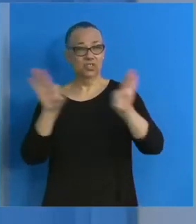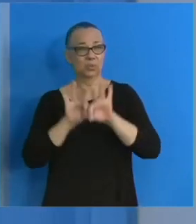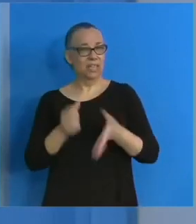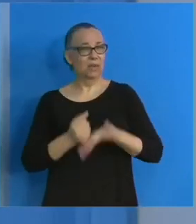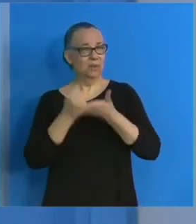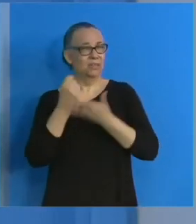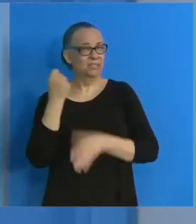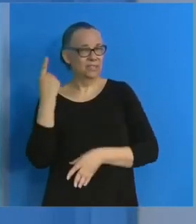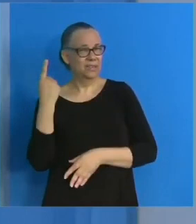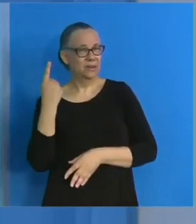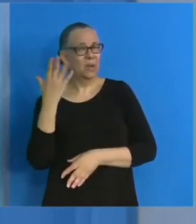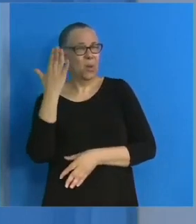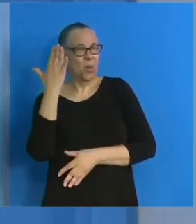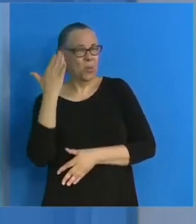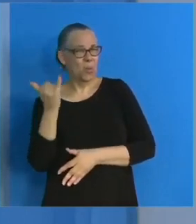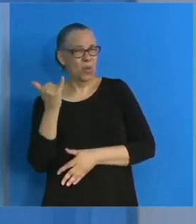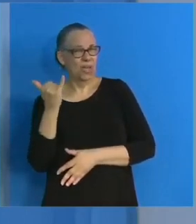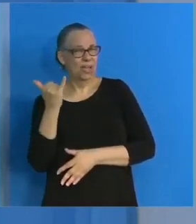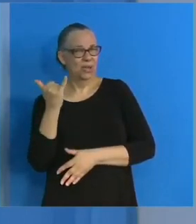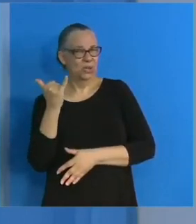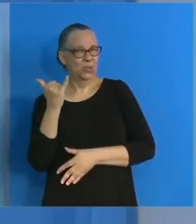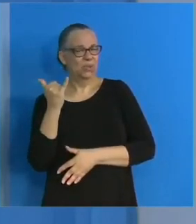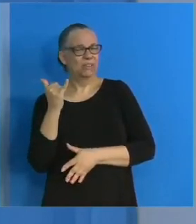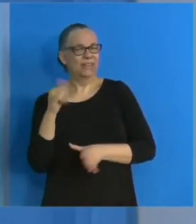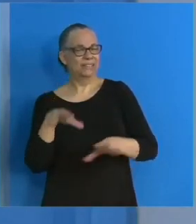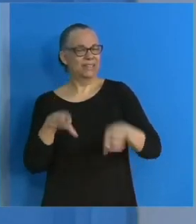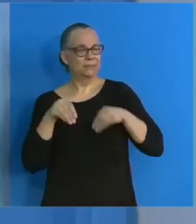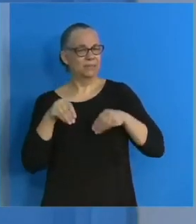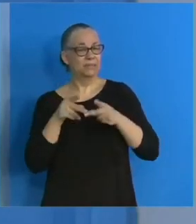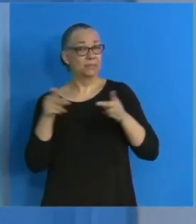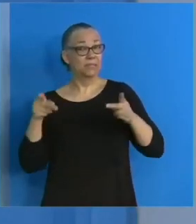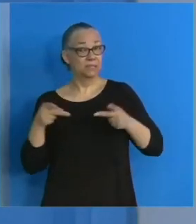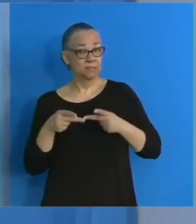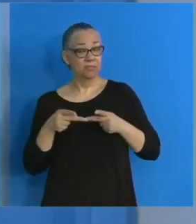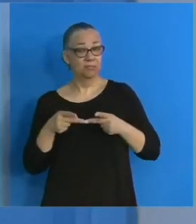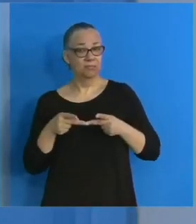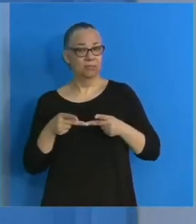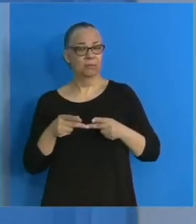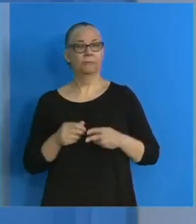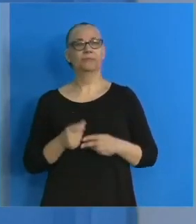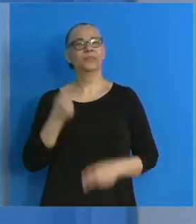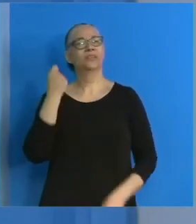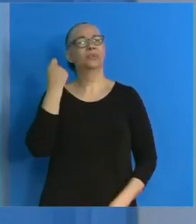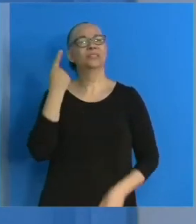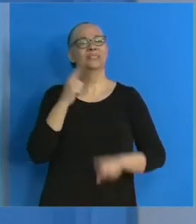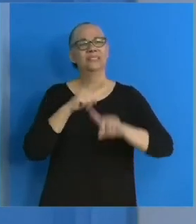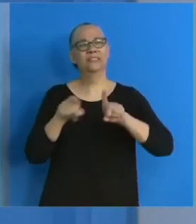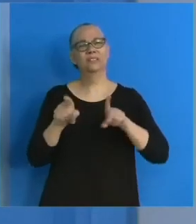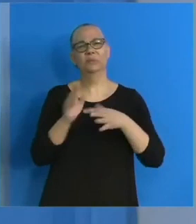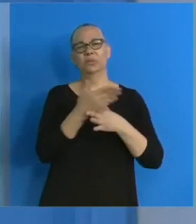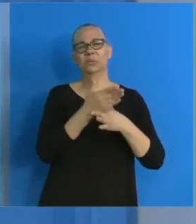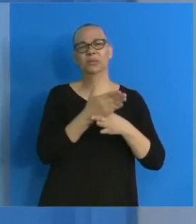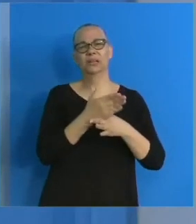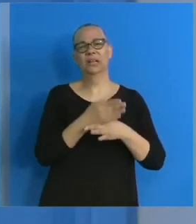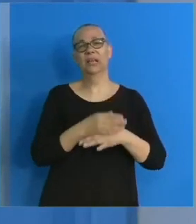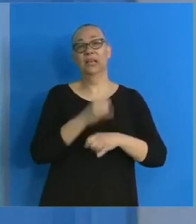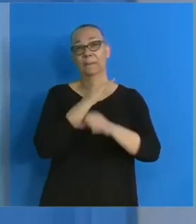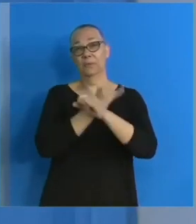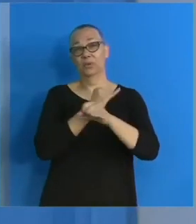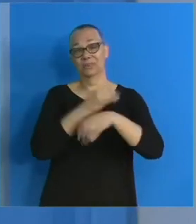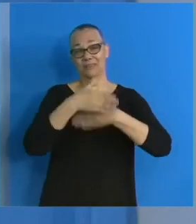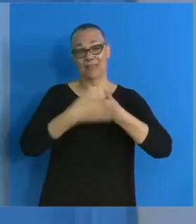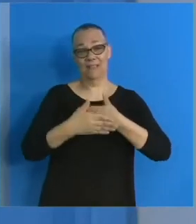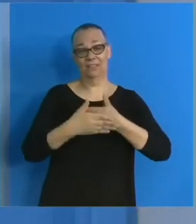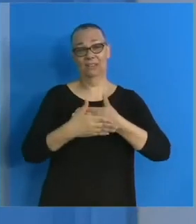why we have taken the stance that we have. So, to understand the difference between immunity after infection and